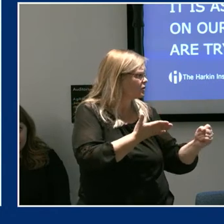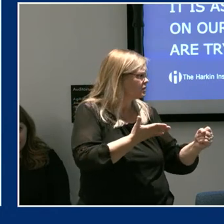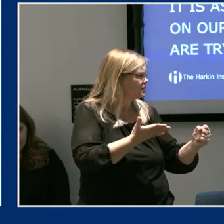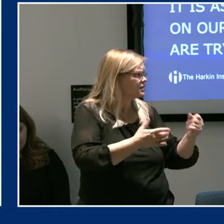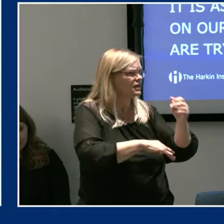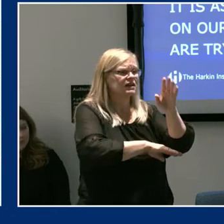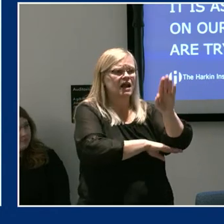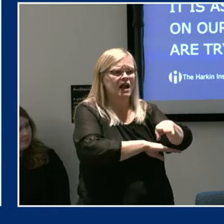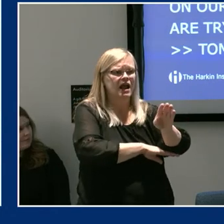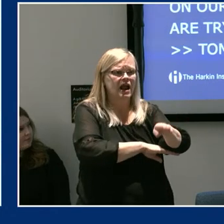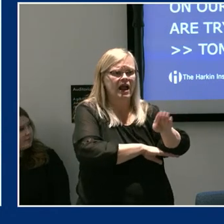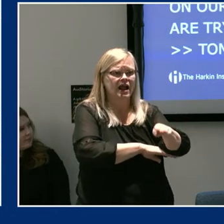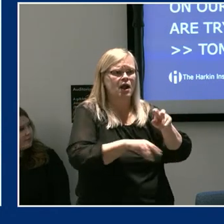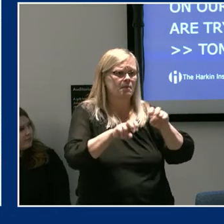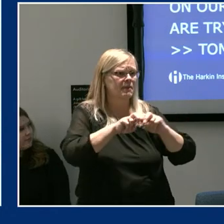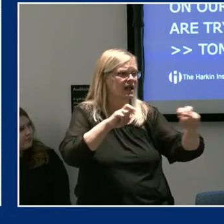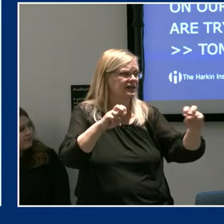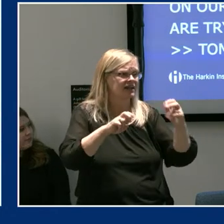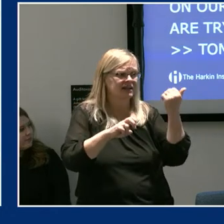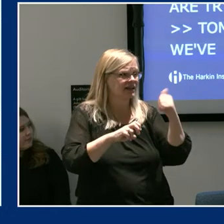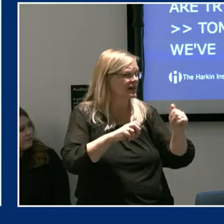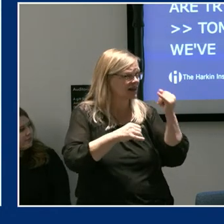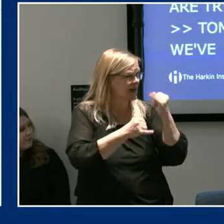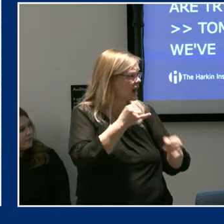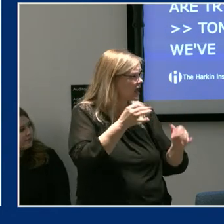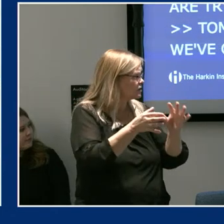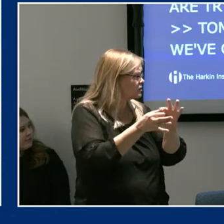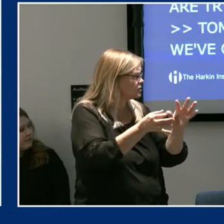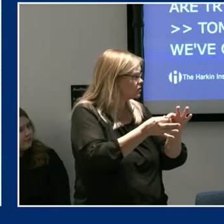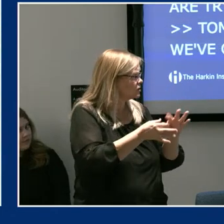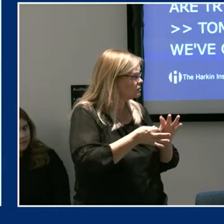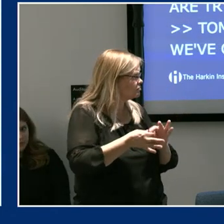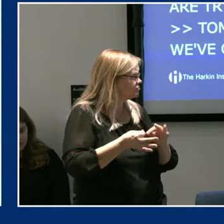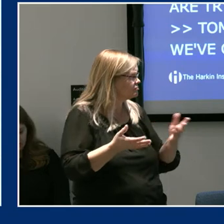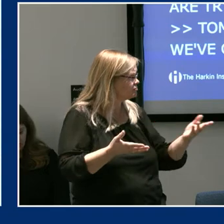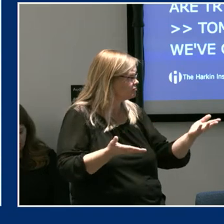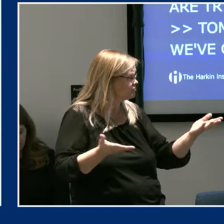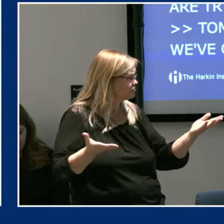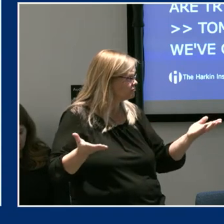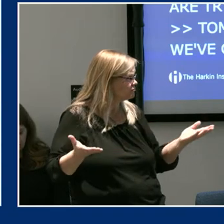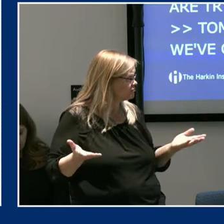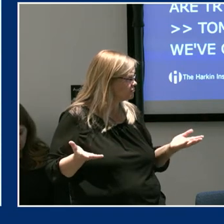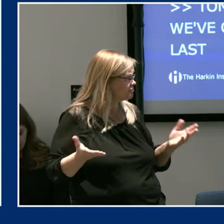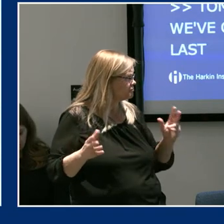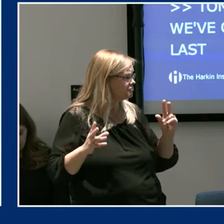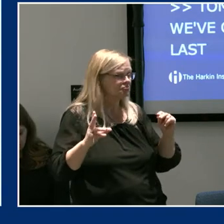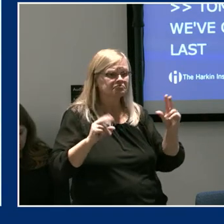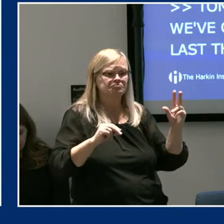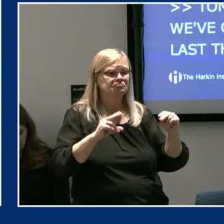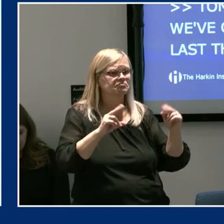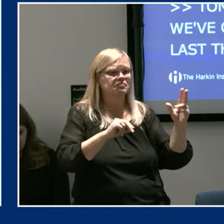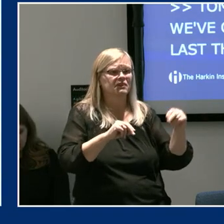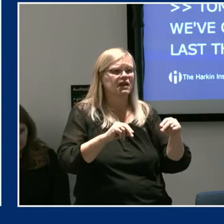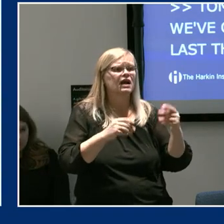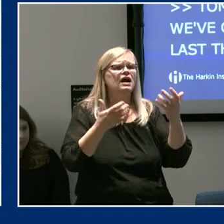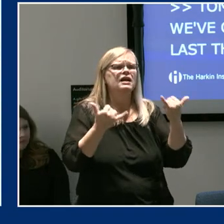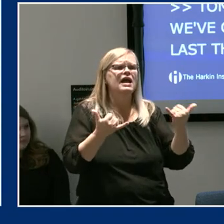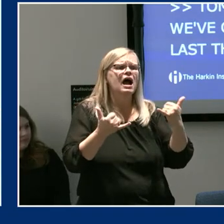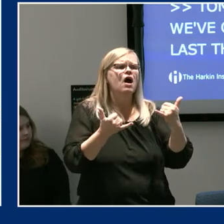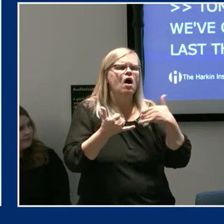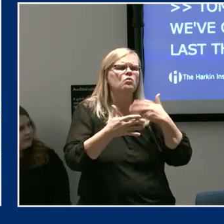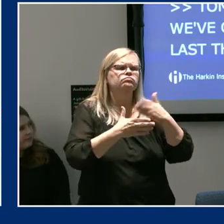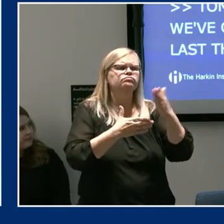afternoon panel. Any last thing before we break for this afternoon? And let me just say